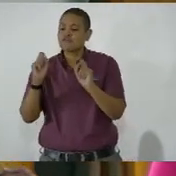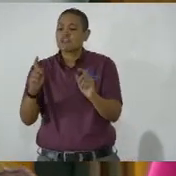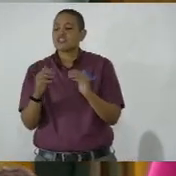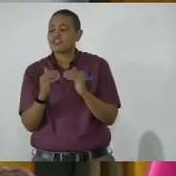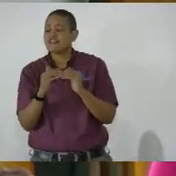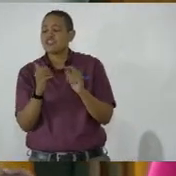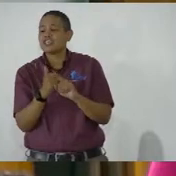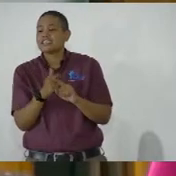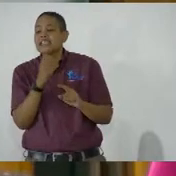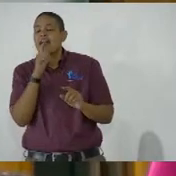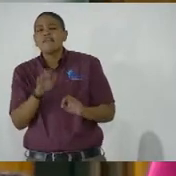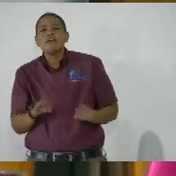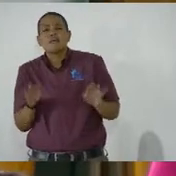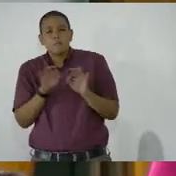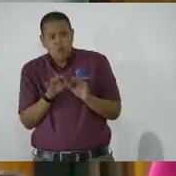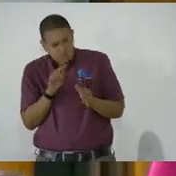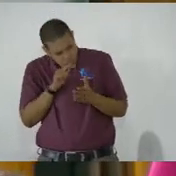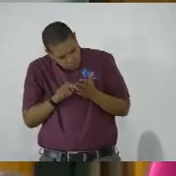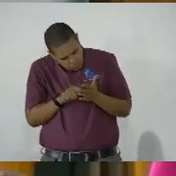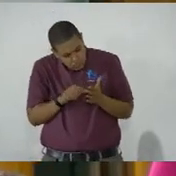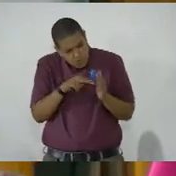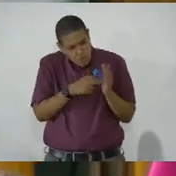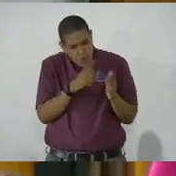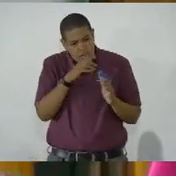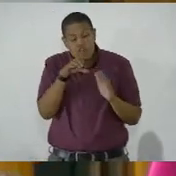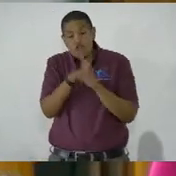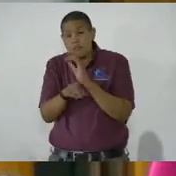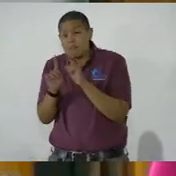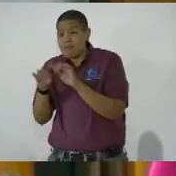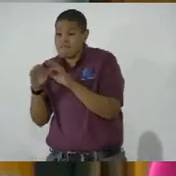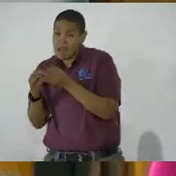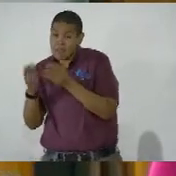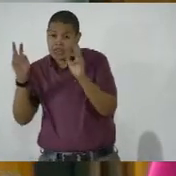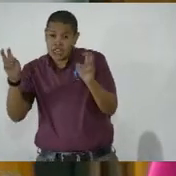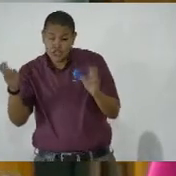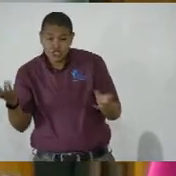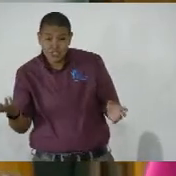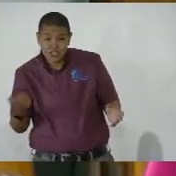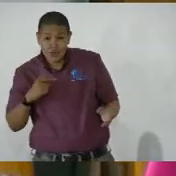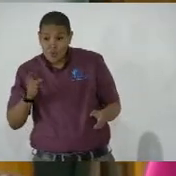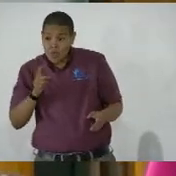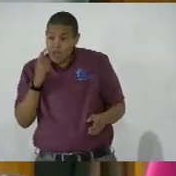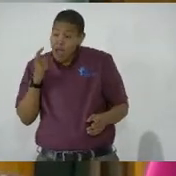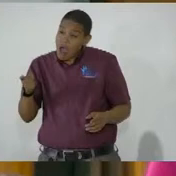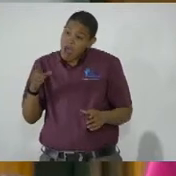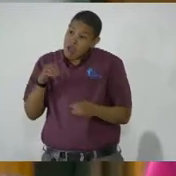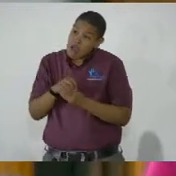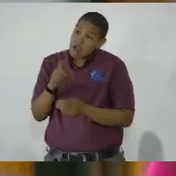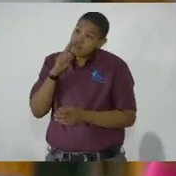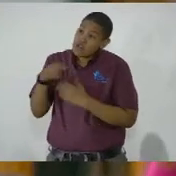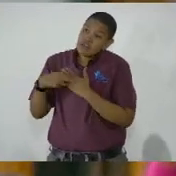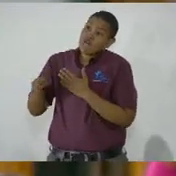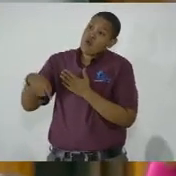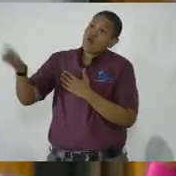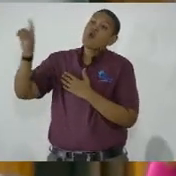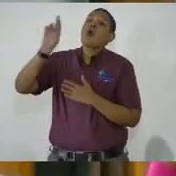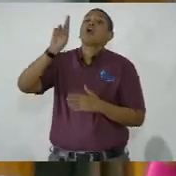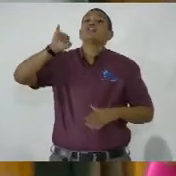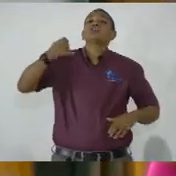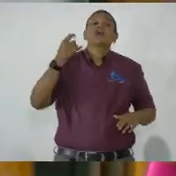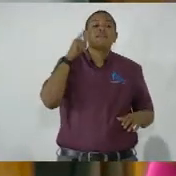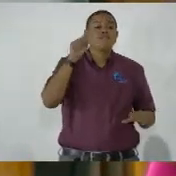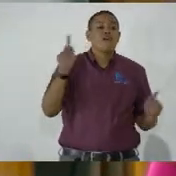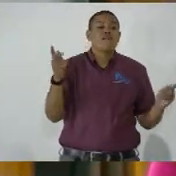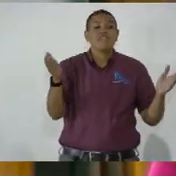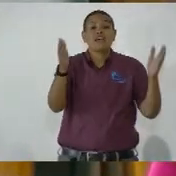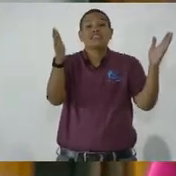has played an effective role in criminal and family matters. Where the parties, Madam Speaker, have been referred to restorative justice